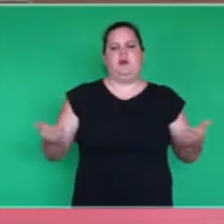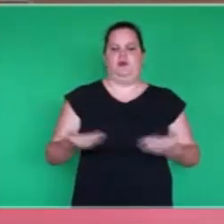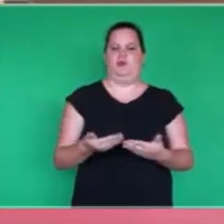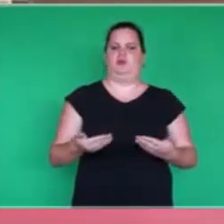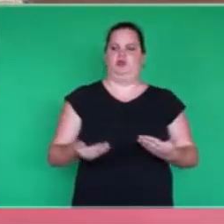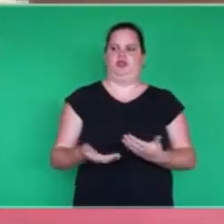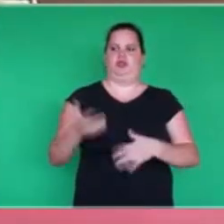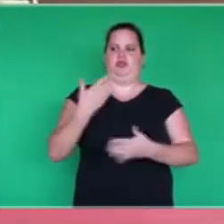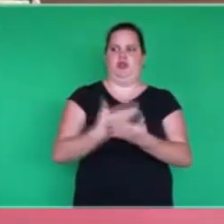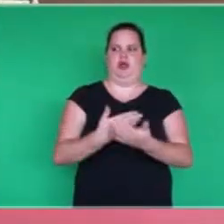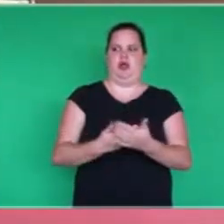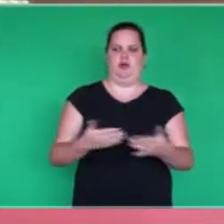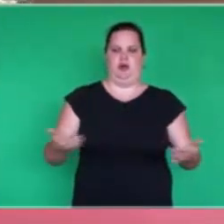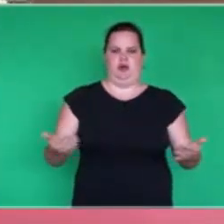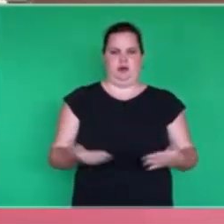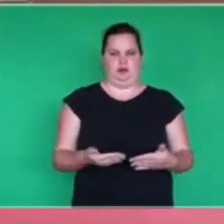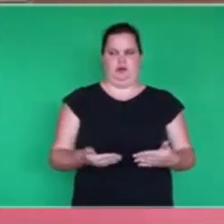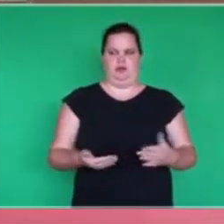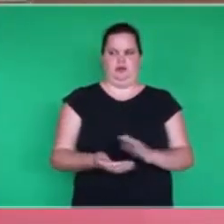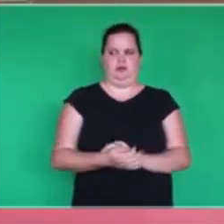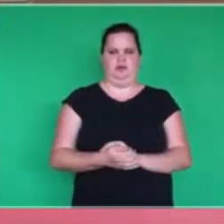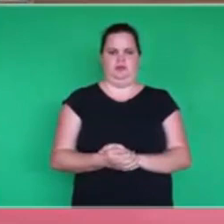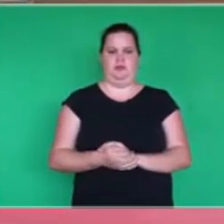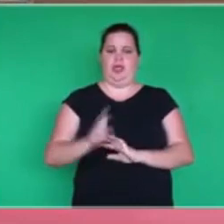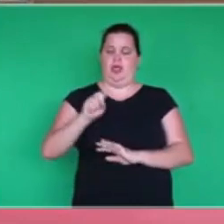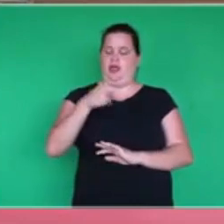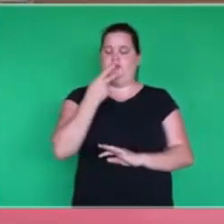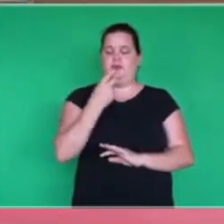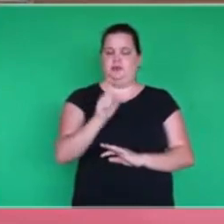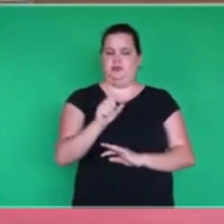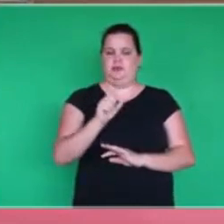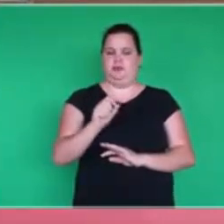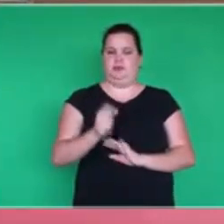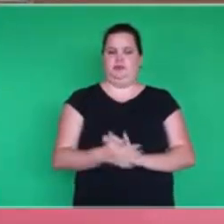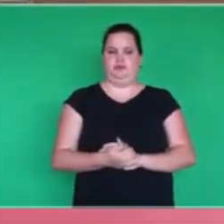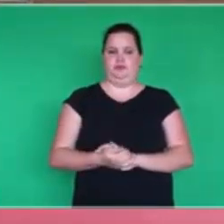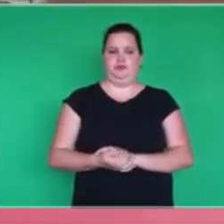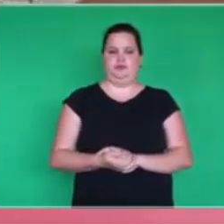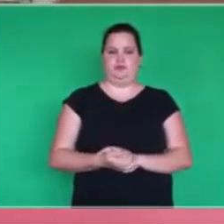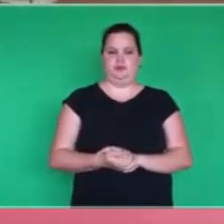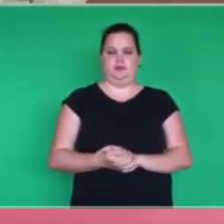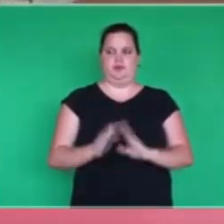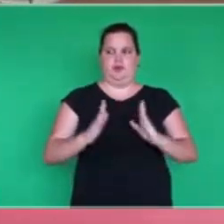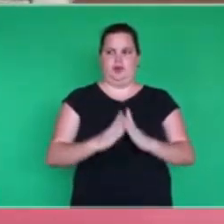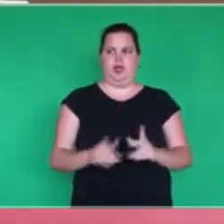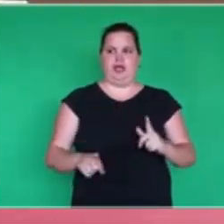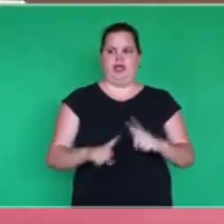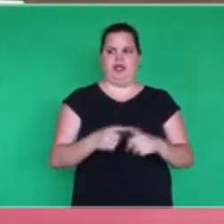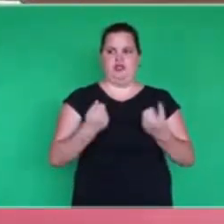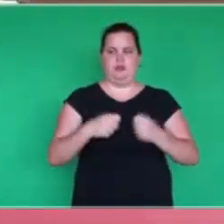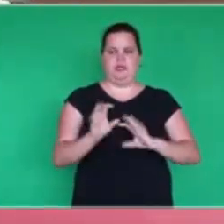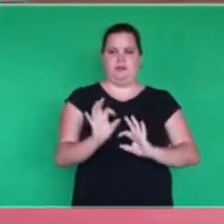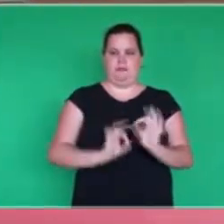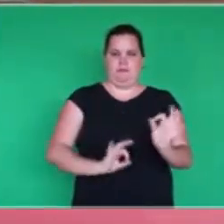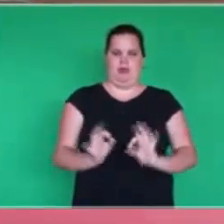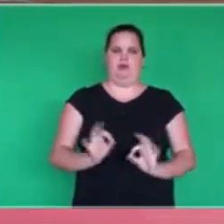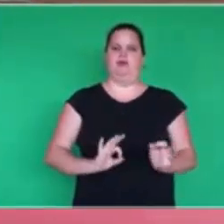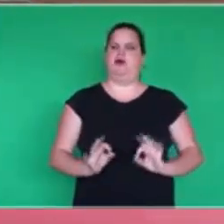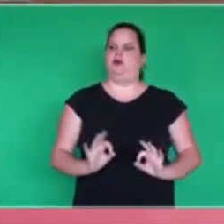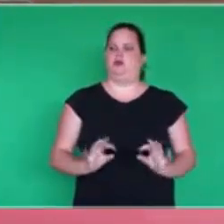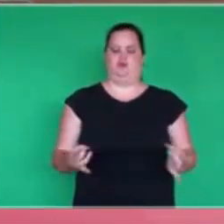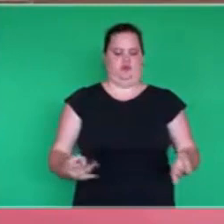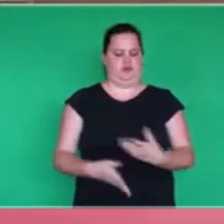only this class, for this one only barely scratches the surface, but for us to be